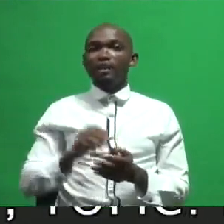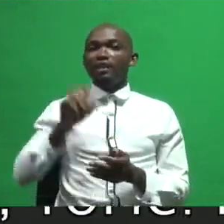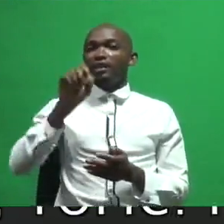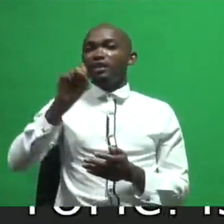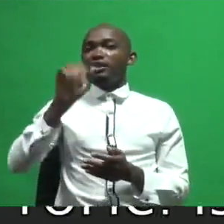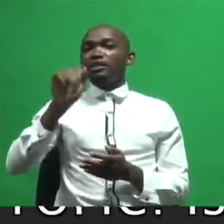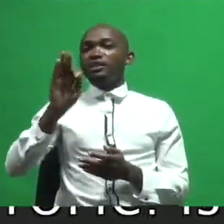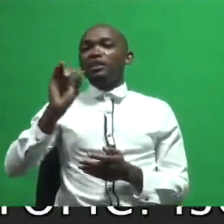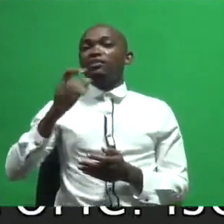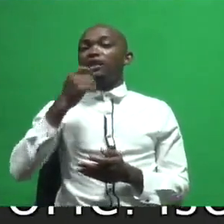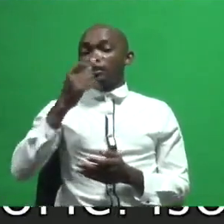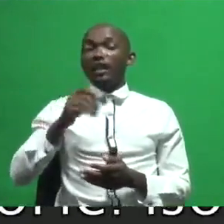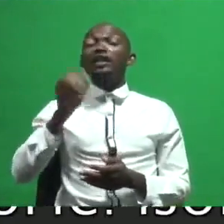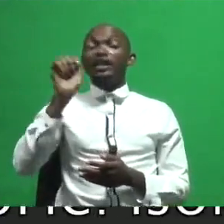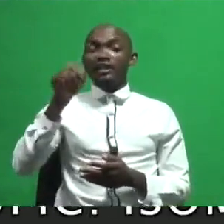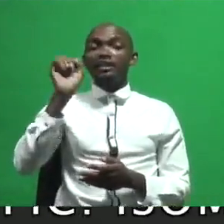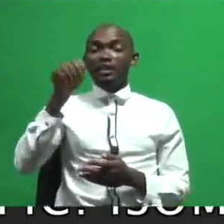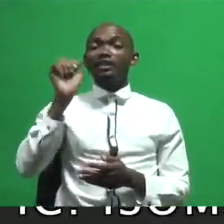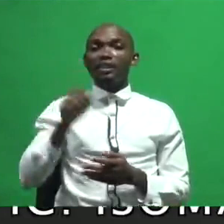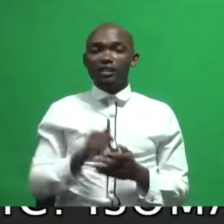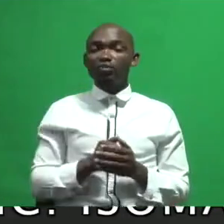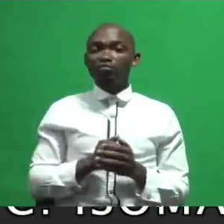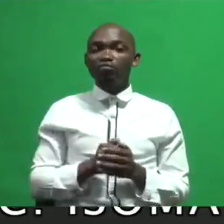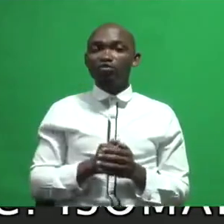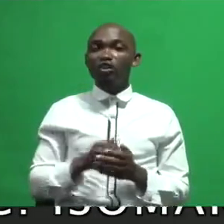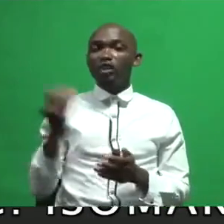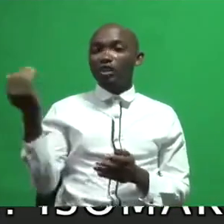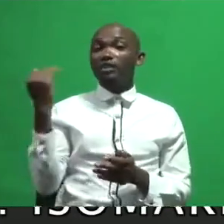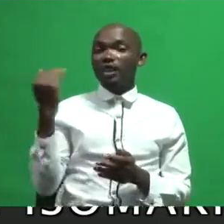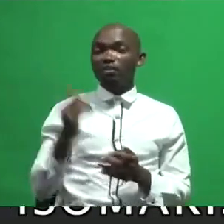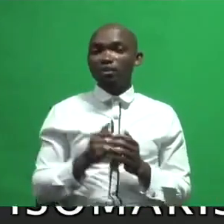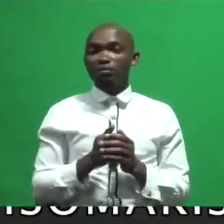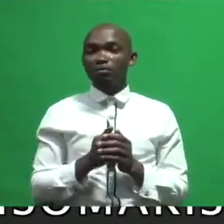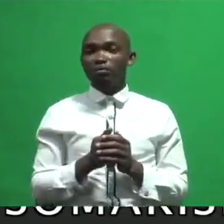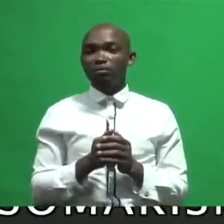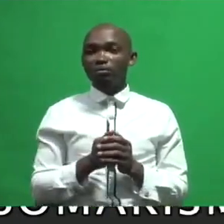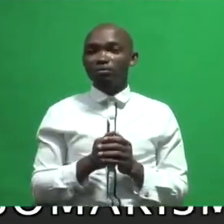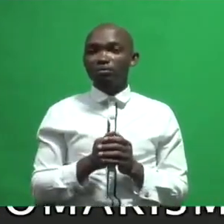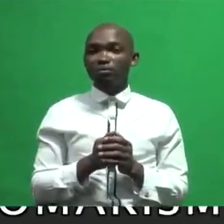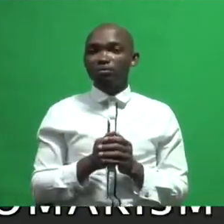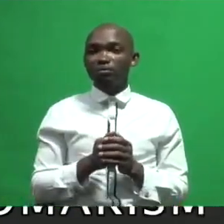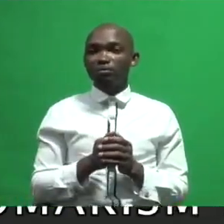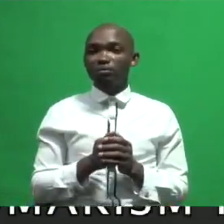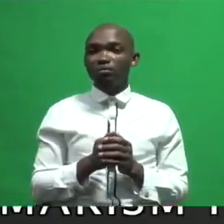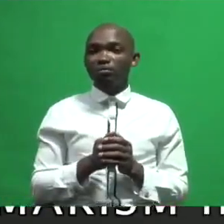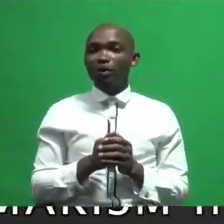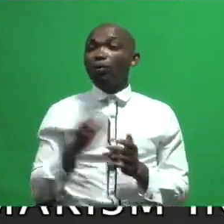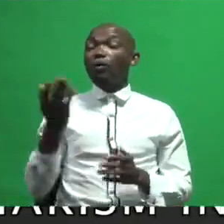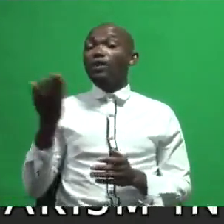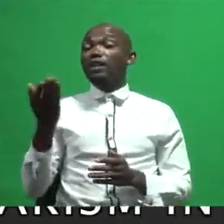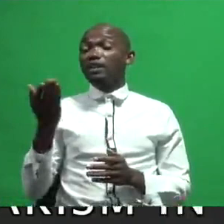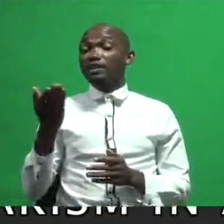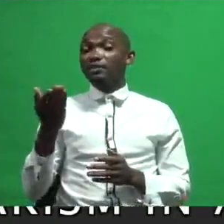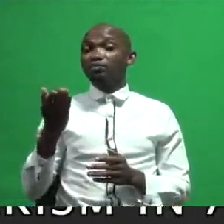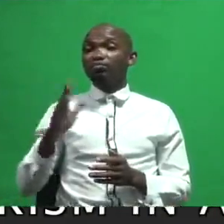Safia say yes, yes, yes. Okay. Tell me, Safia. Tell me, Safia. What is